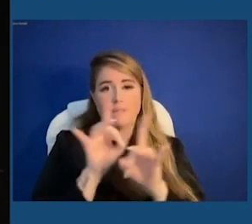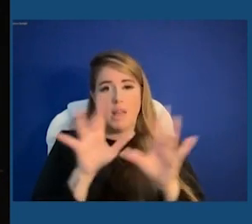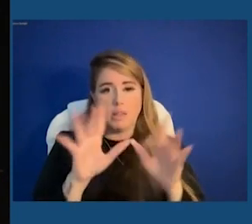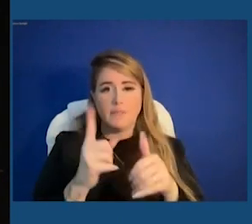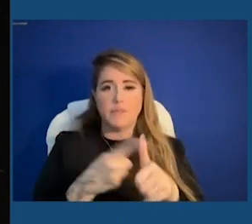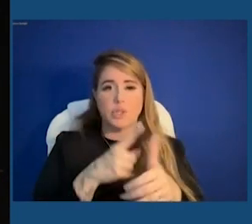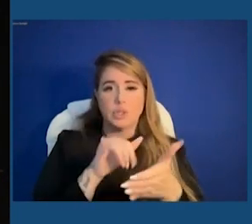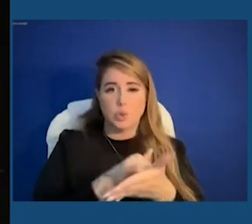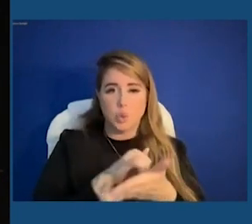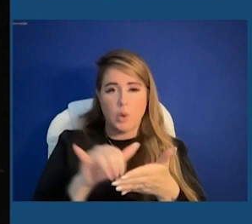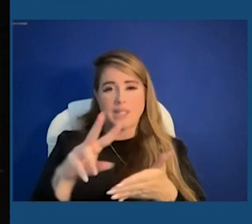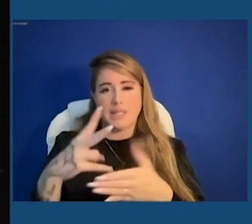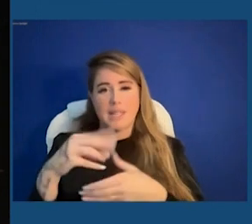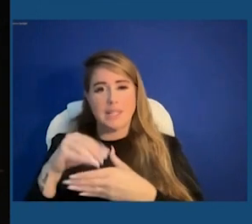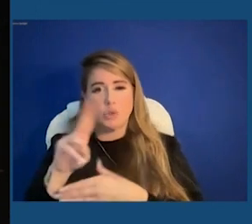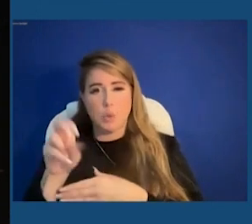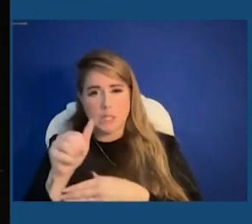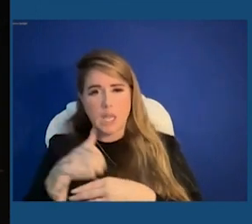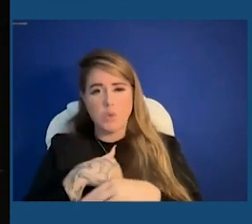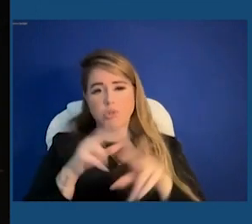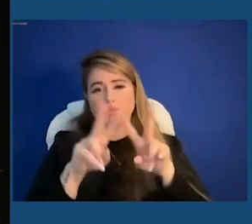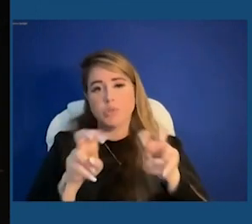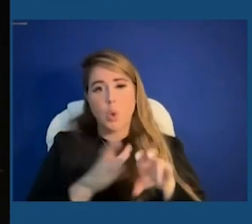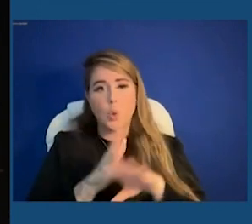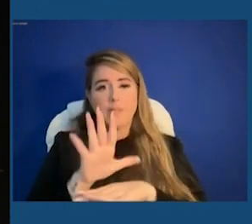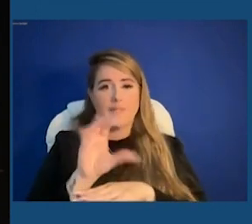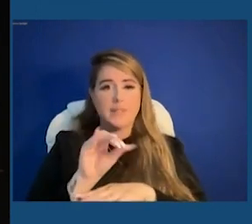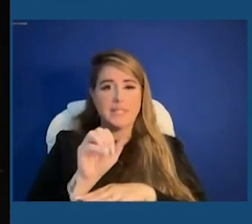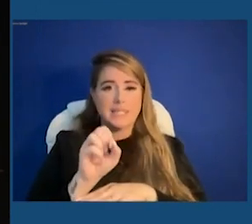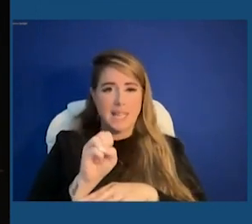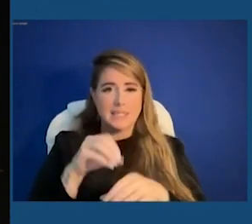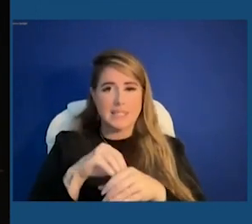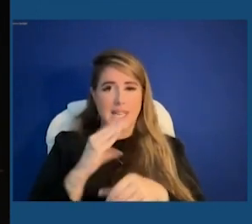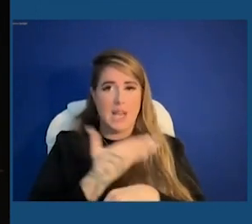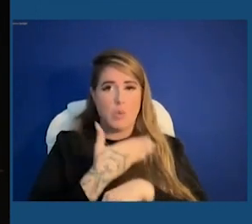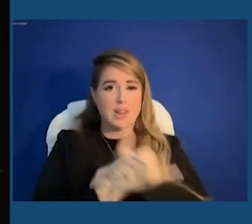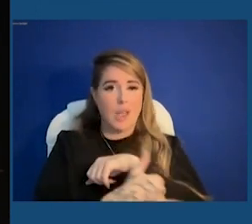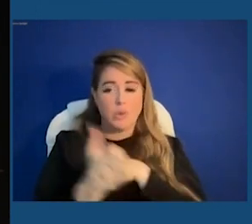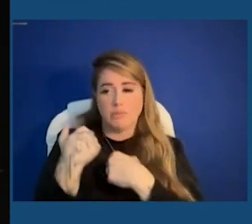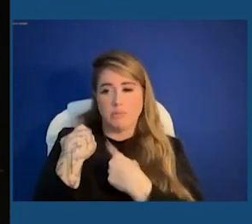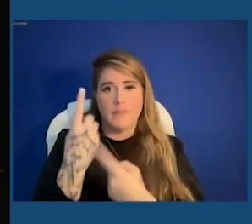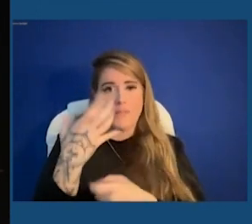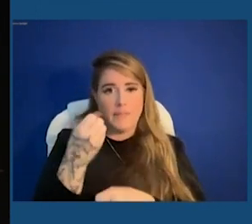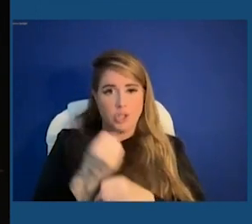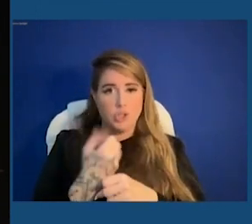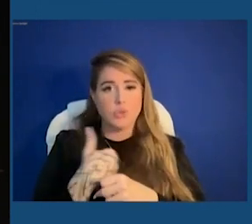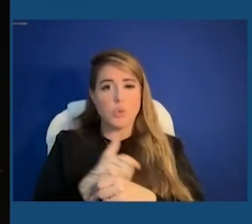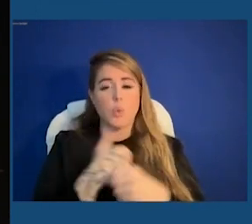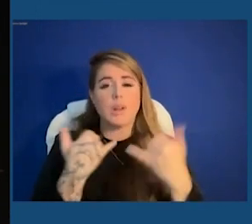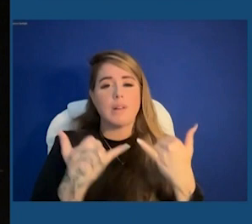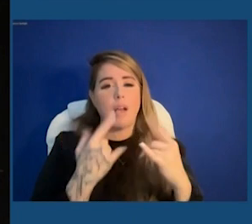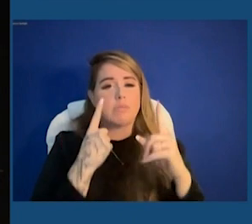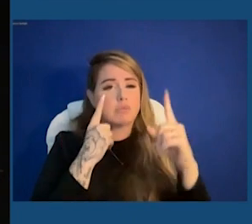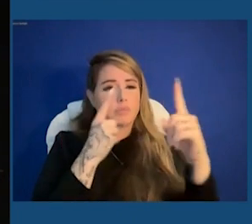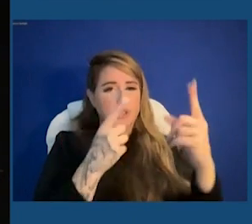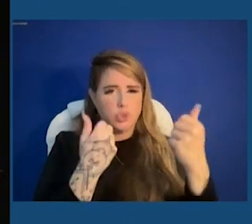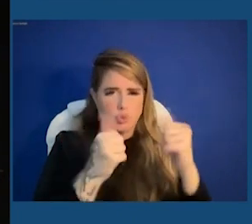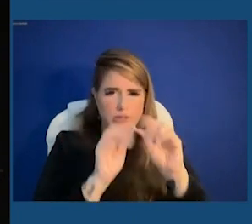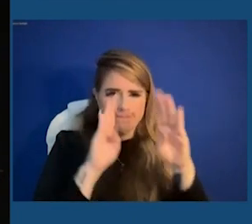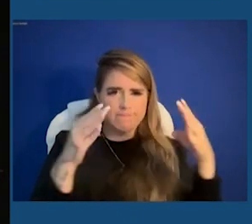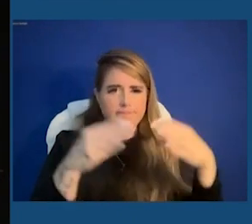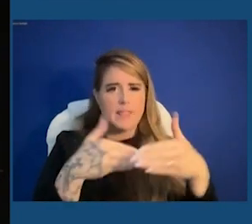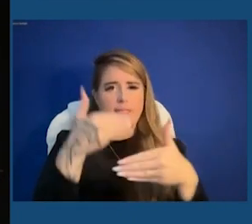We're very proud of that we've looked at over 50 cases in Monroe County in the last 4 years that were going on that stairway towards targeted violence, towards the next